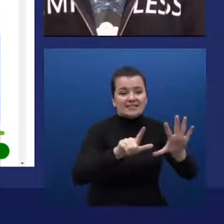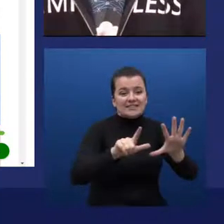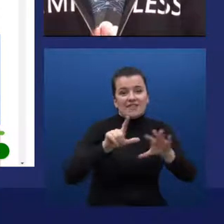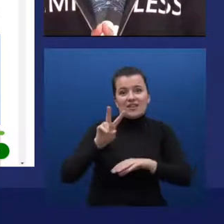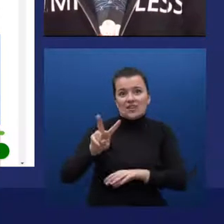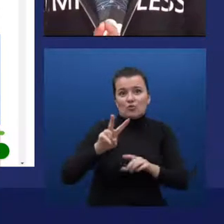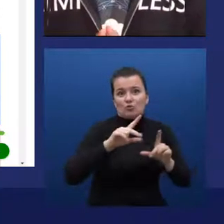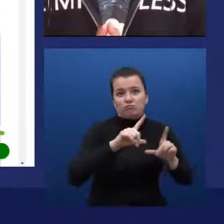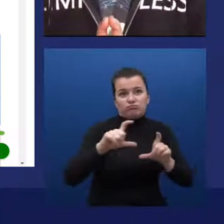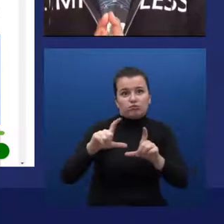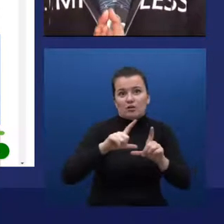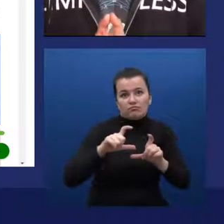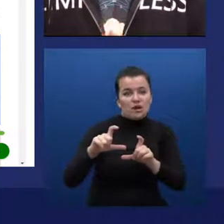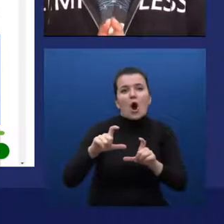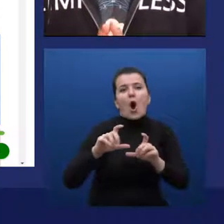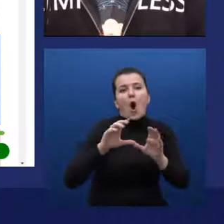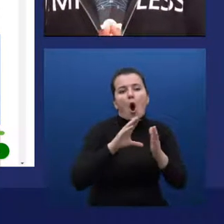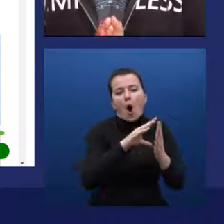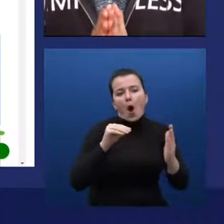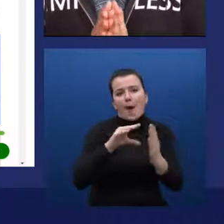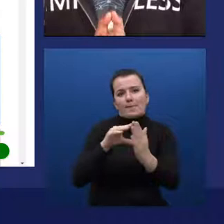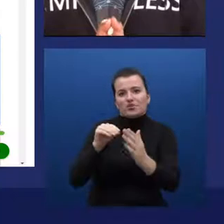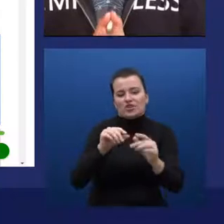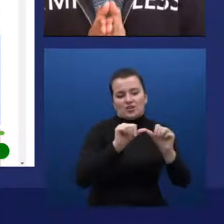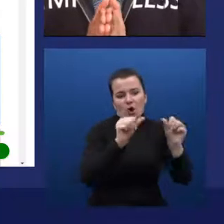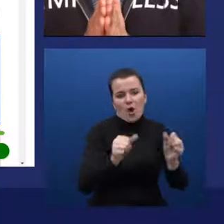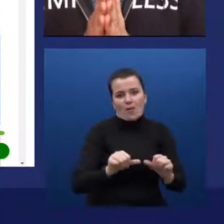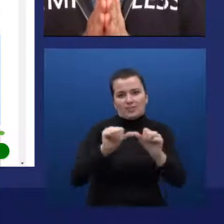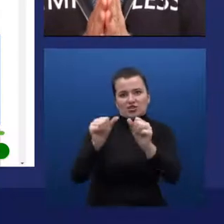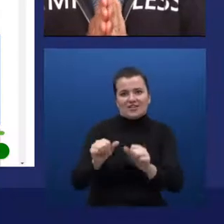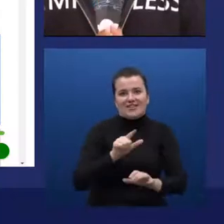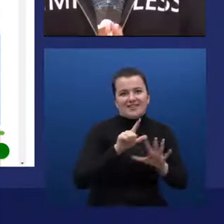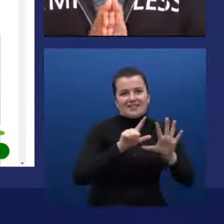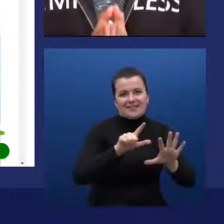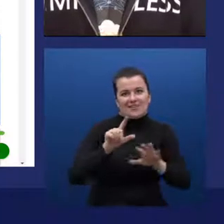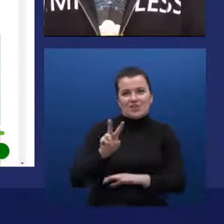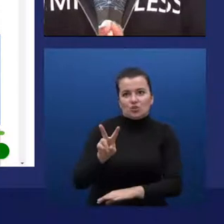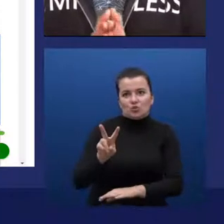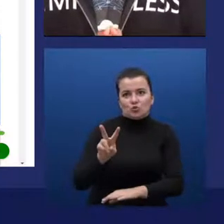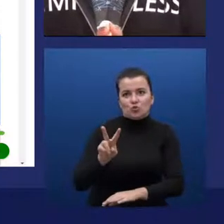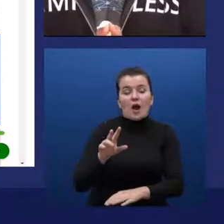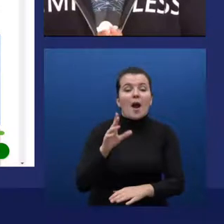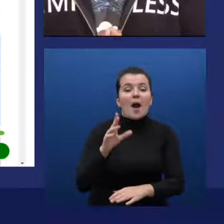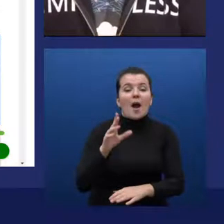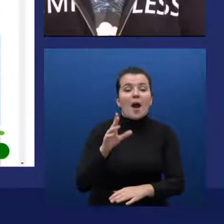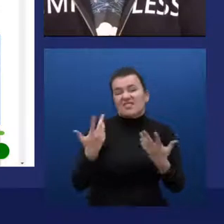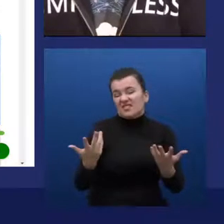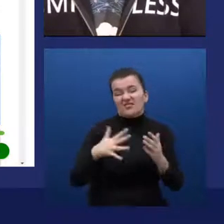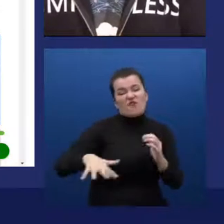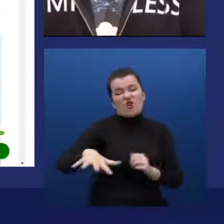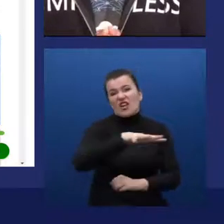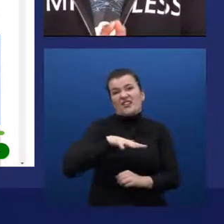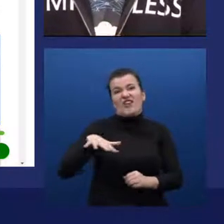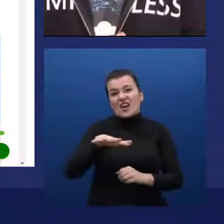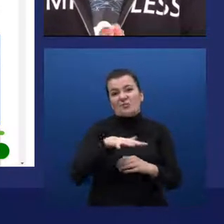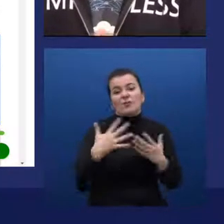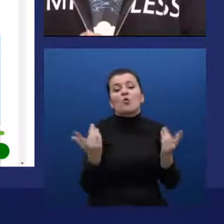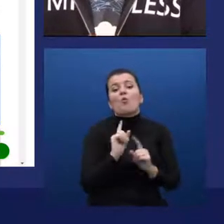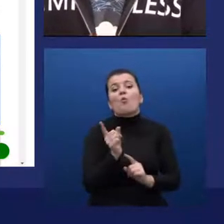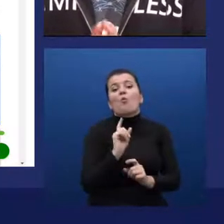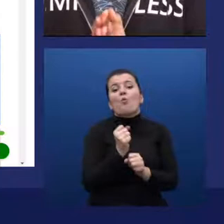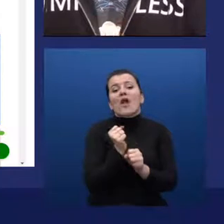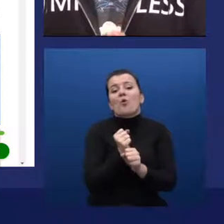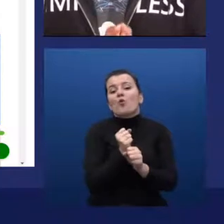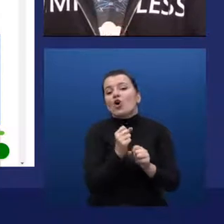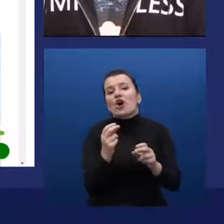actually is. But the limitation is based on your device and environment that you're going to be running this on. We wanted